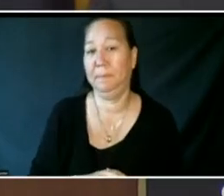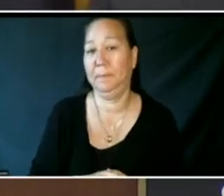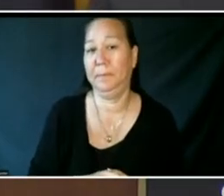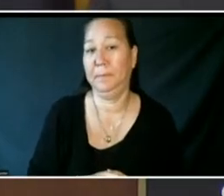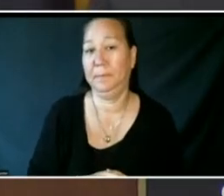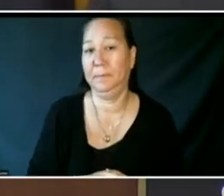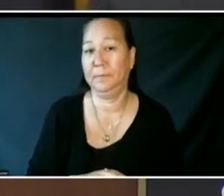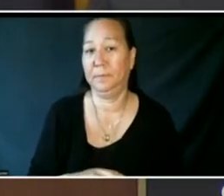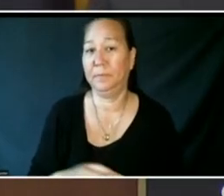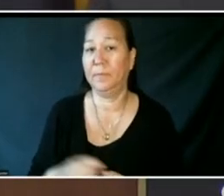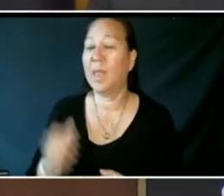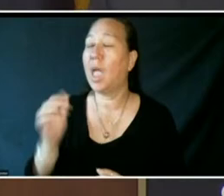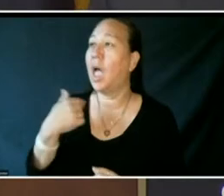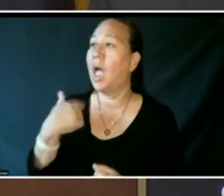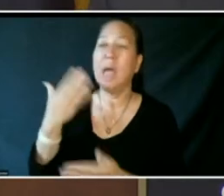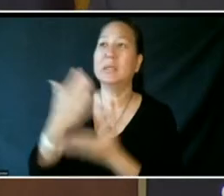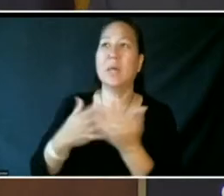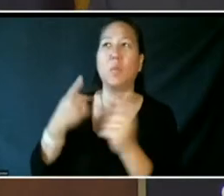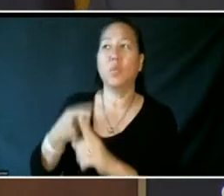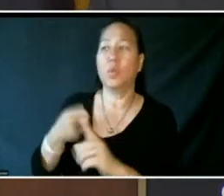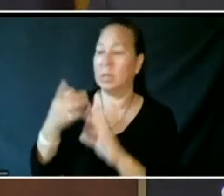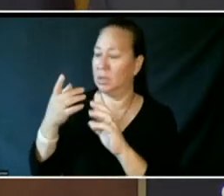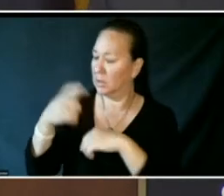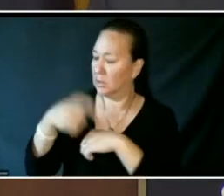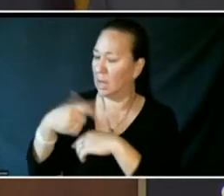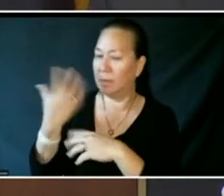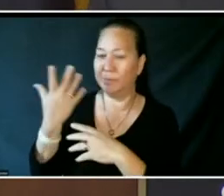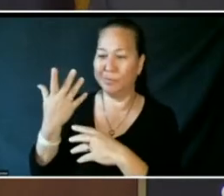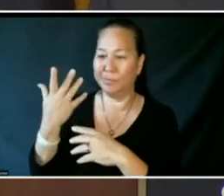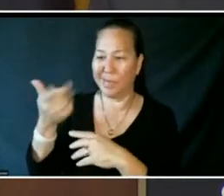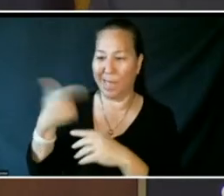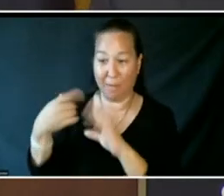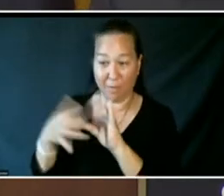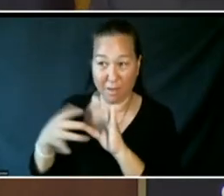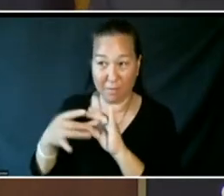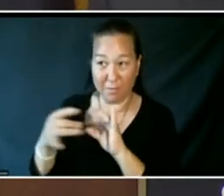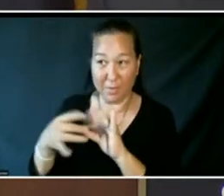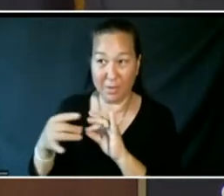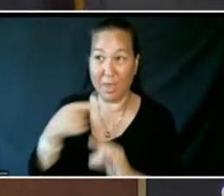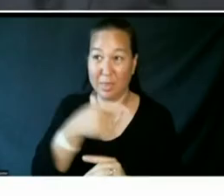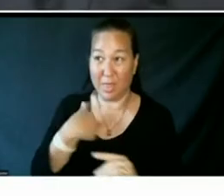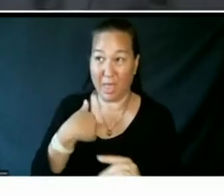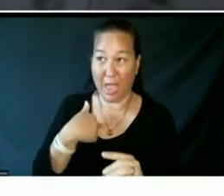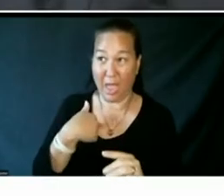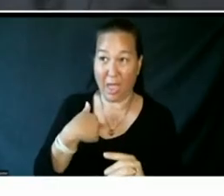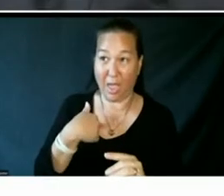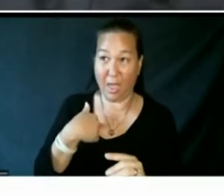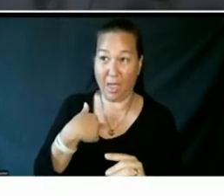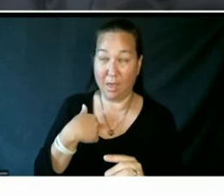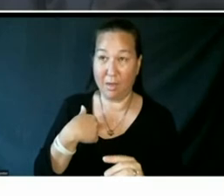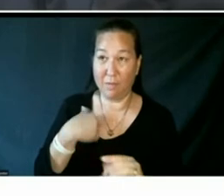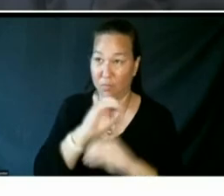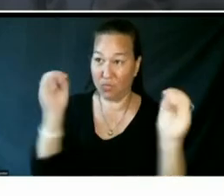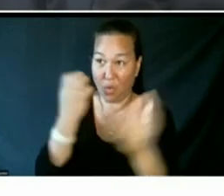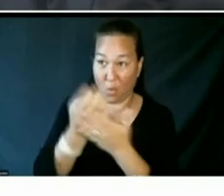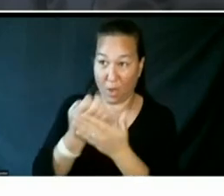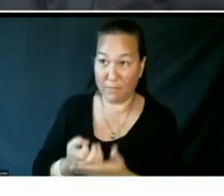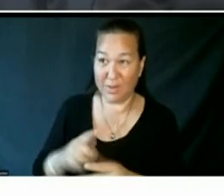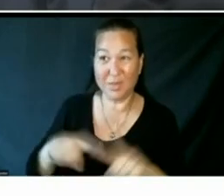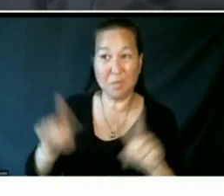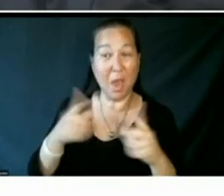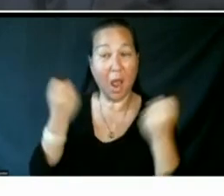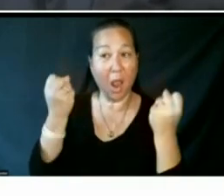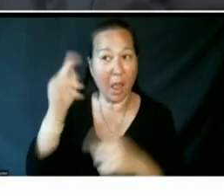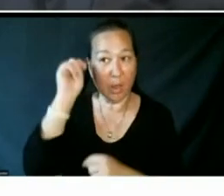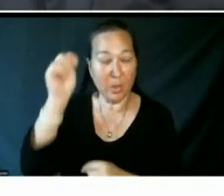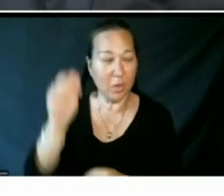make a comment that they didn't have evidence, but they had a lot of theories? That was Mr. Giuliani. And what exactly did he say,